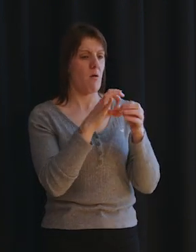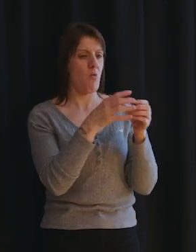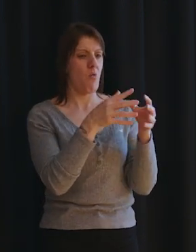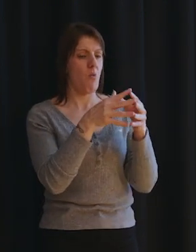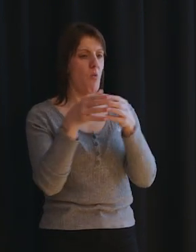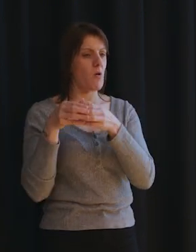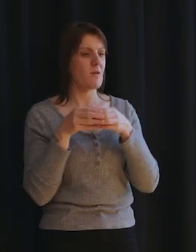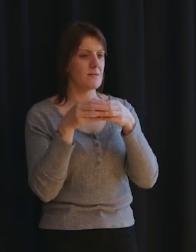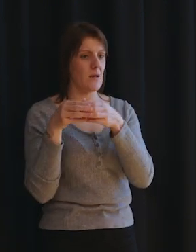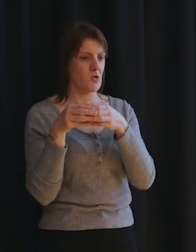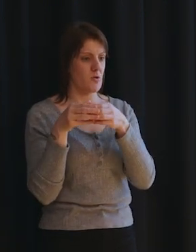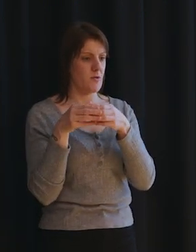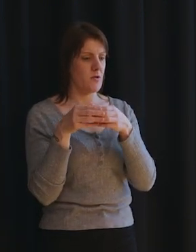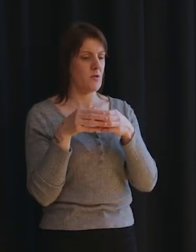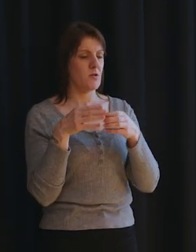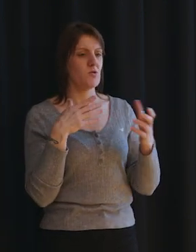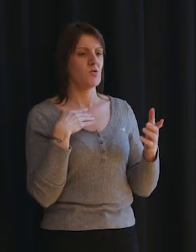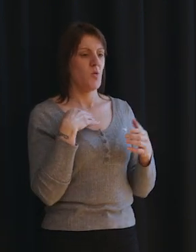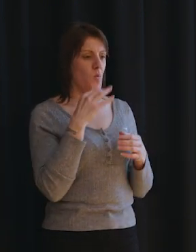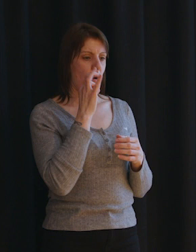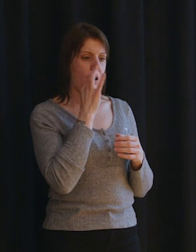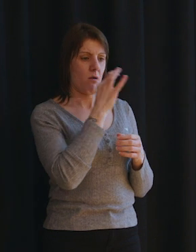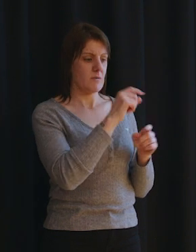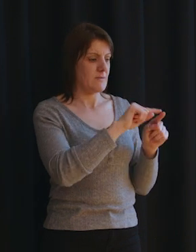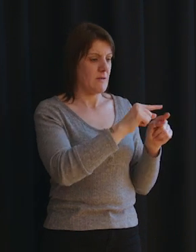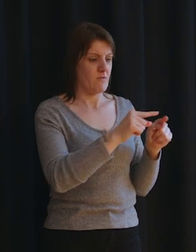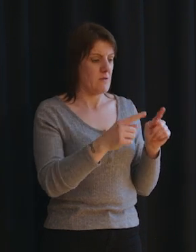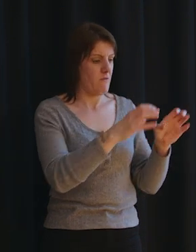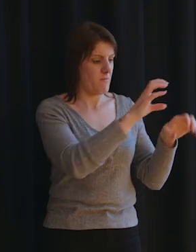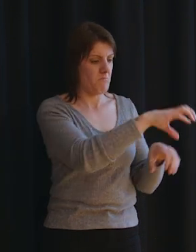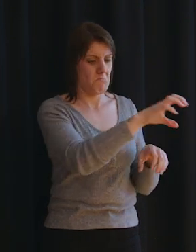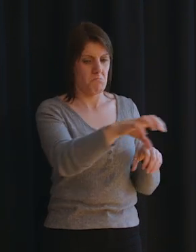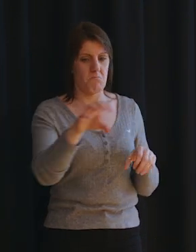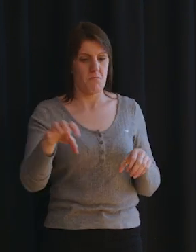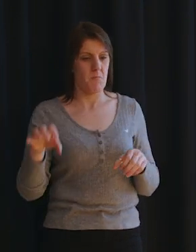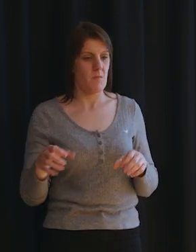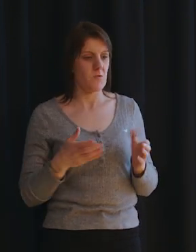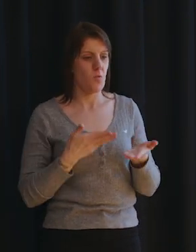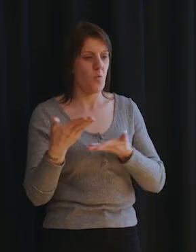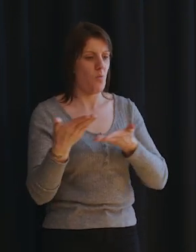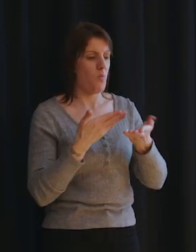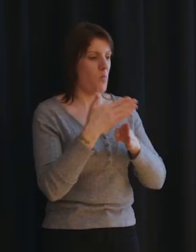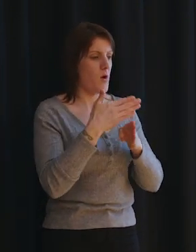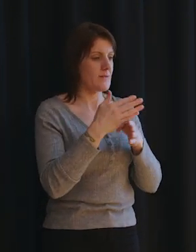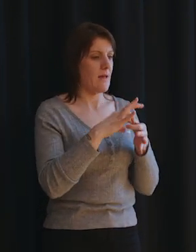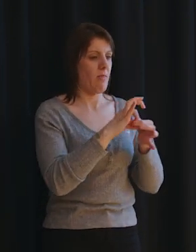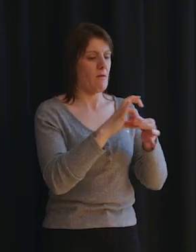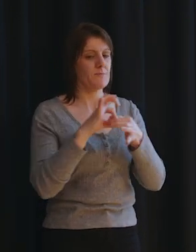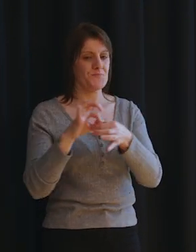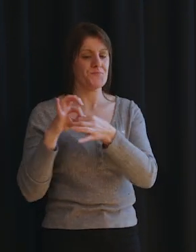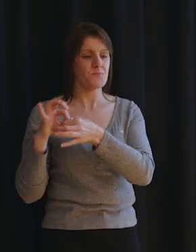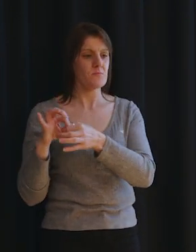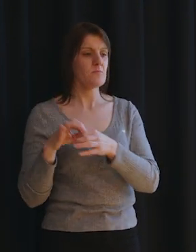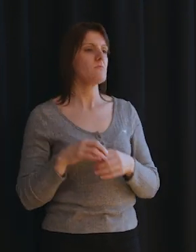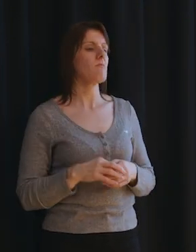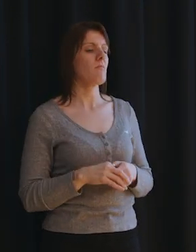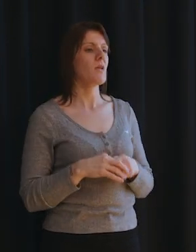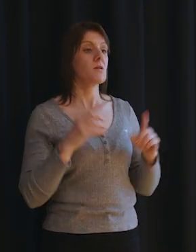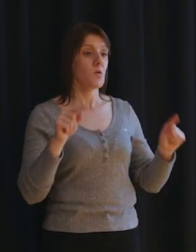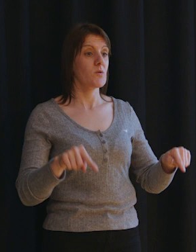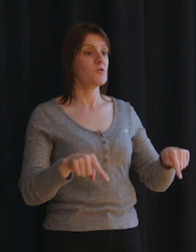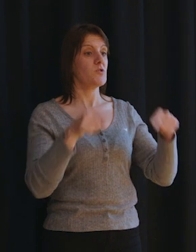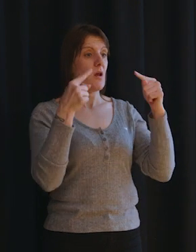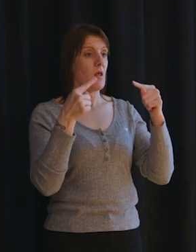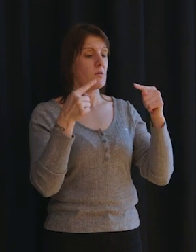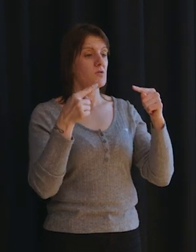wraparound service for the young person and the family as well. And the challenges with kind of attendance